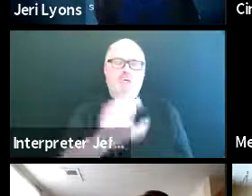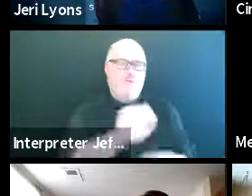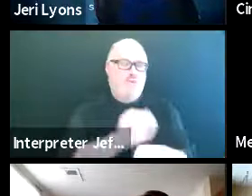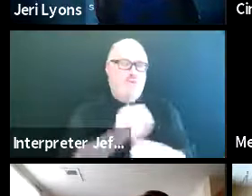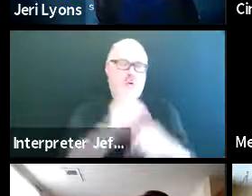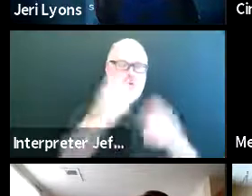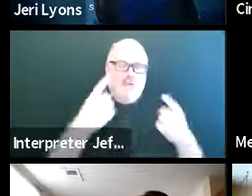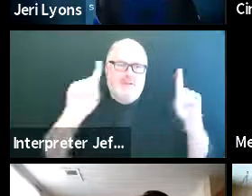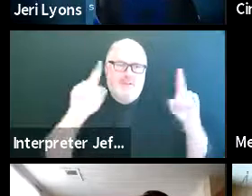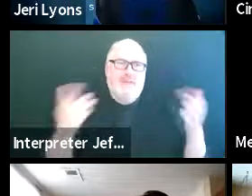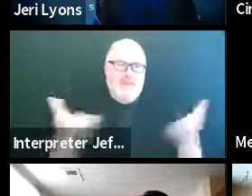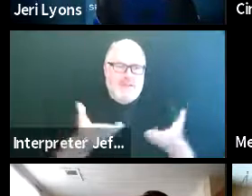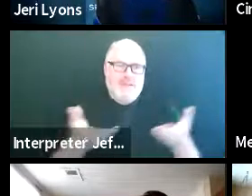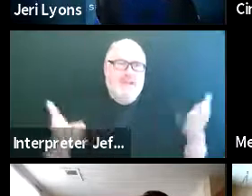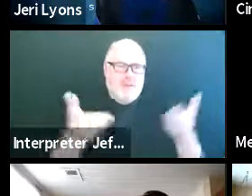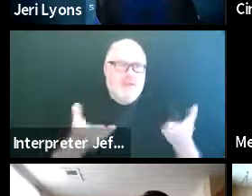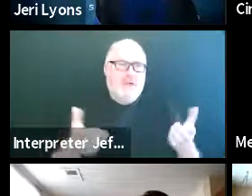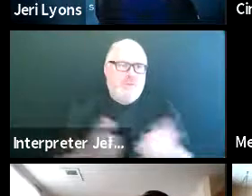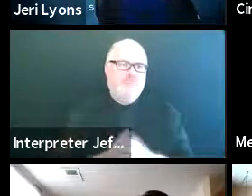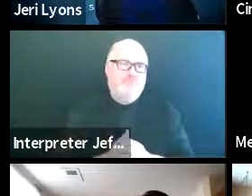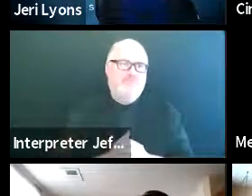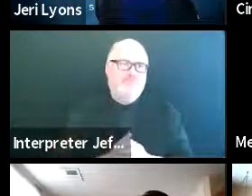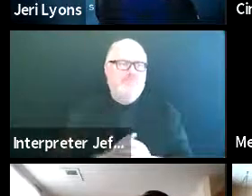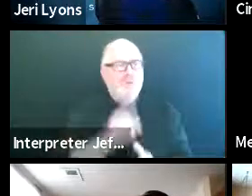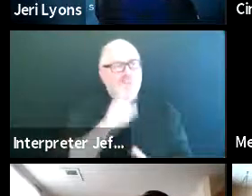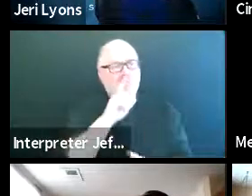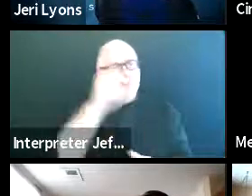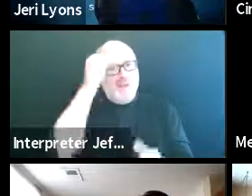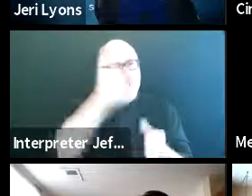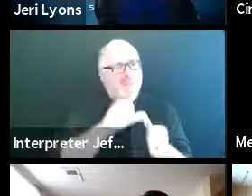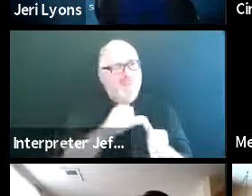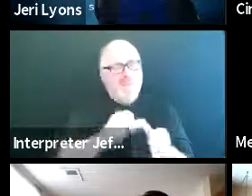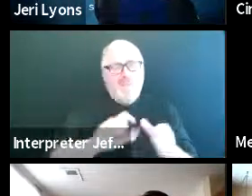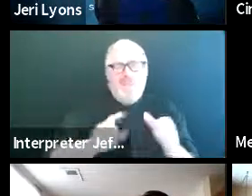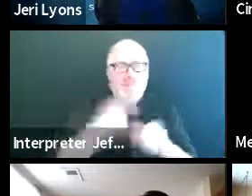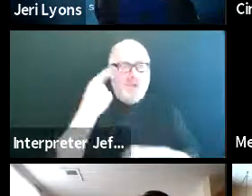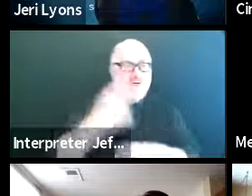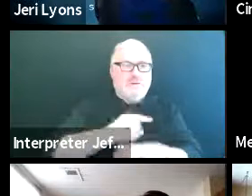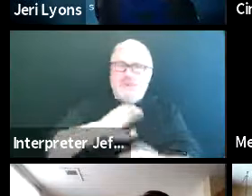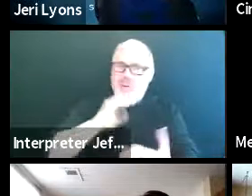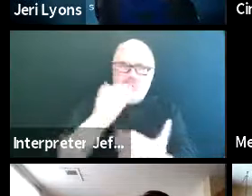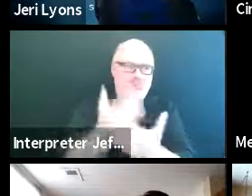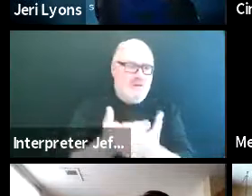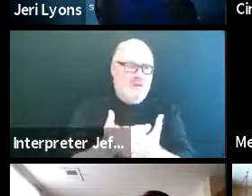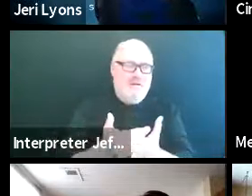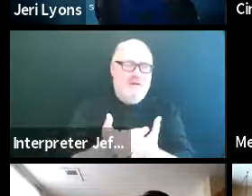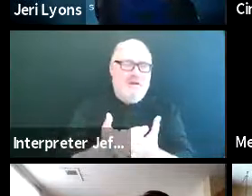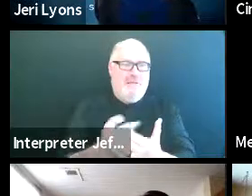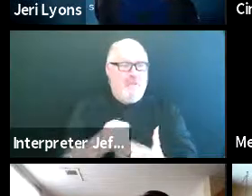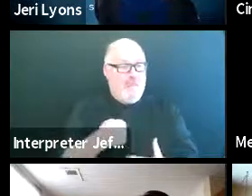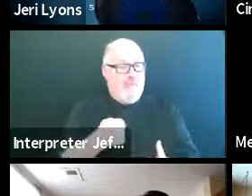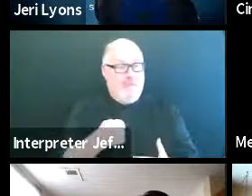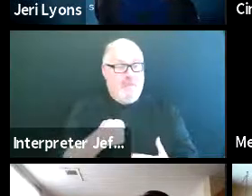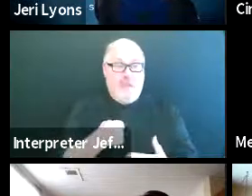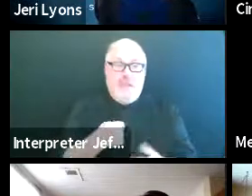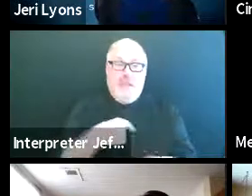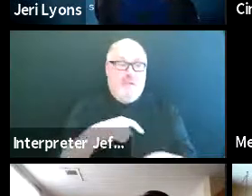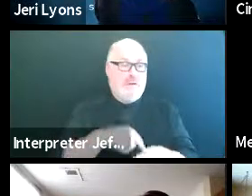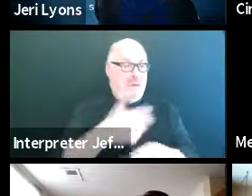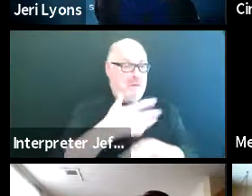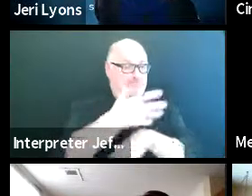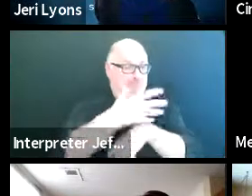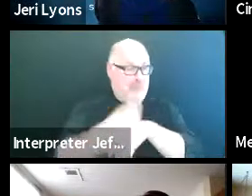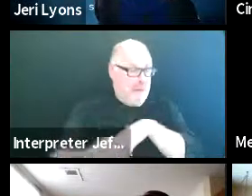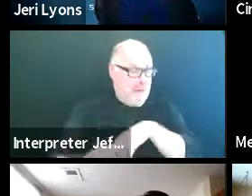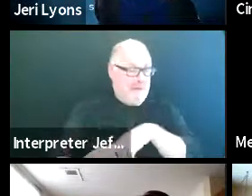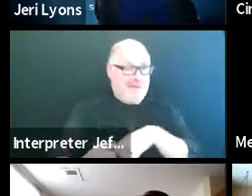at UNC. You know, I really remember the first day you came here, and for me, time really flies. I know